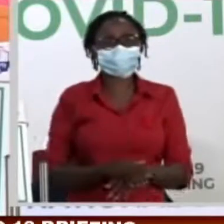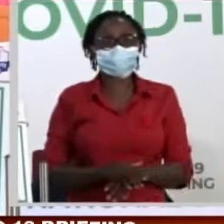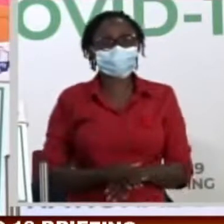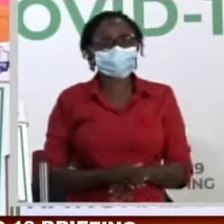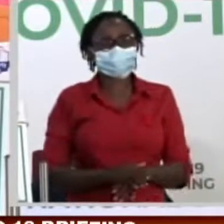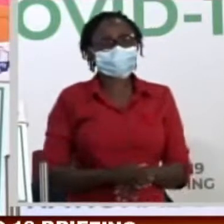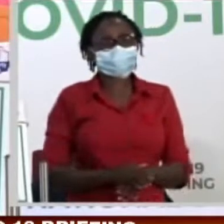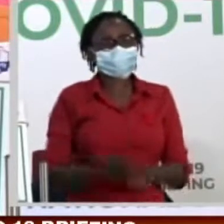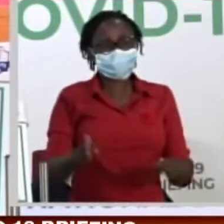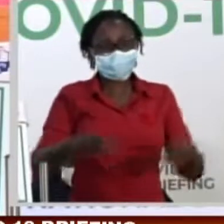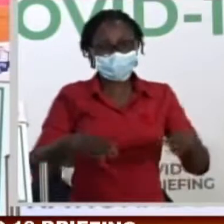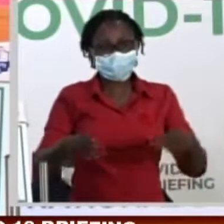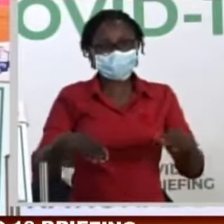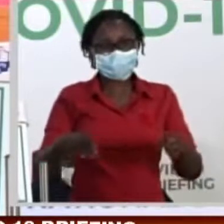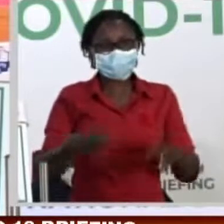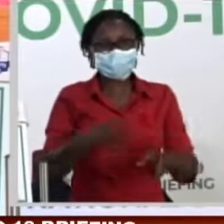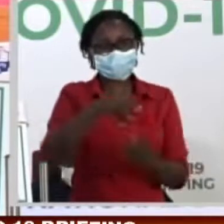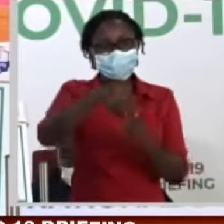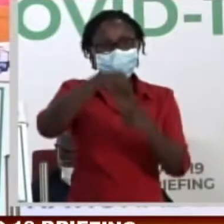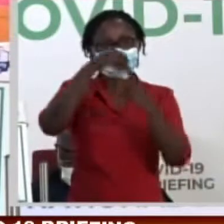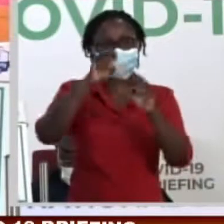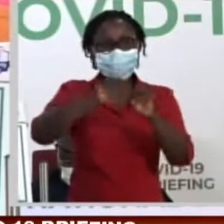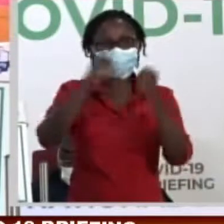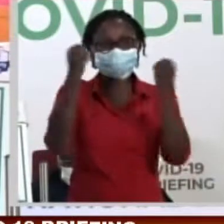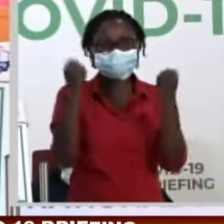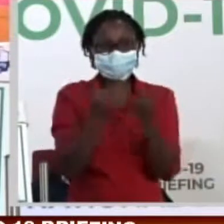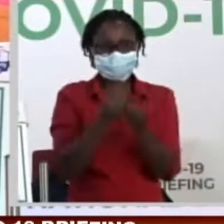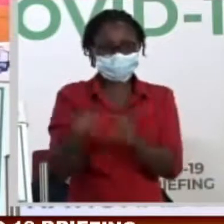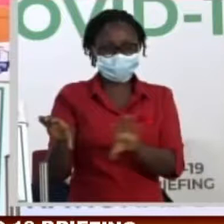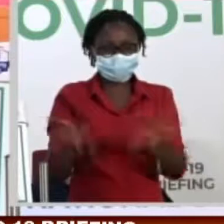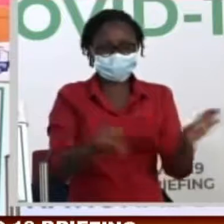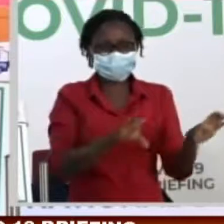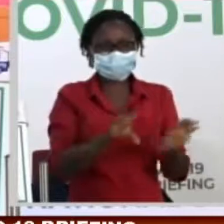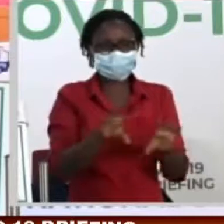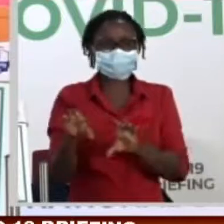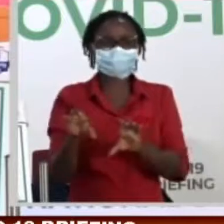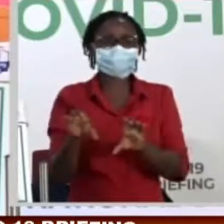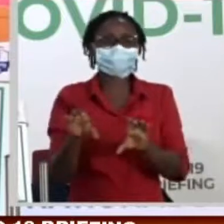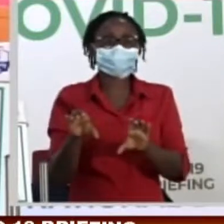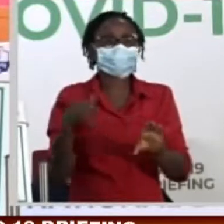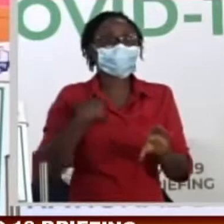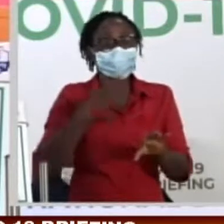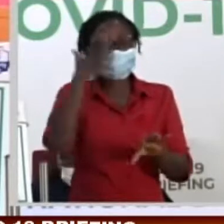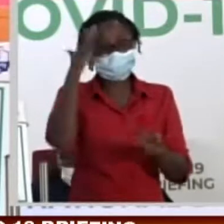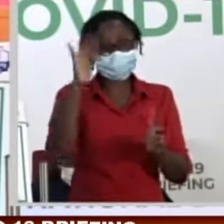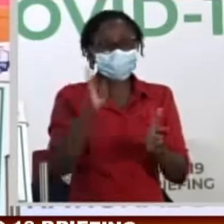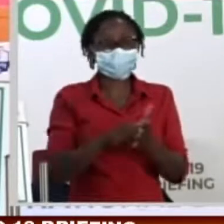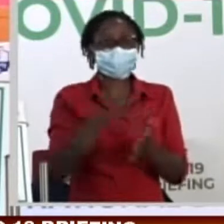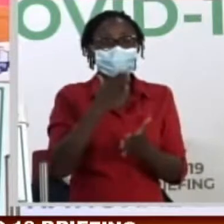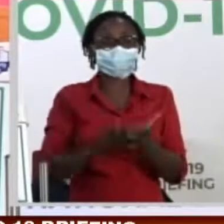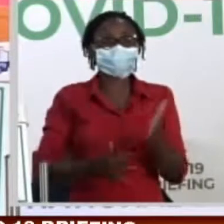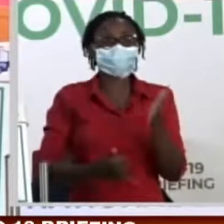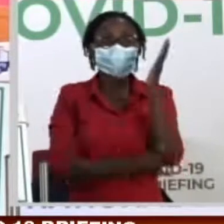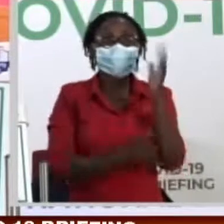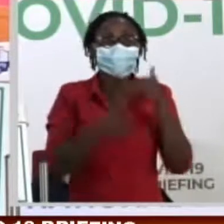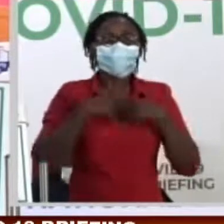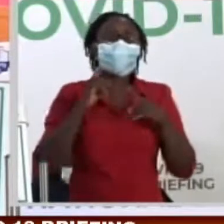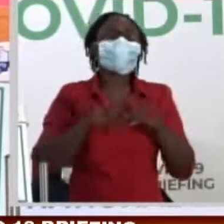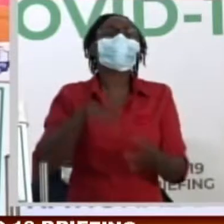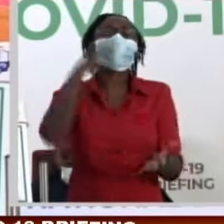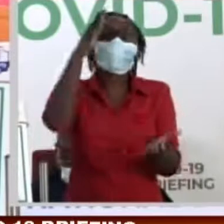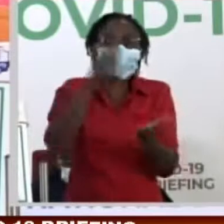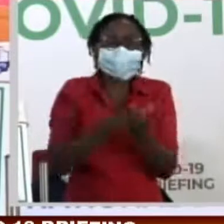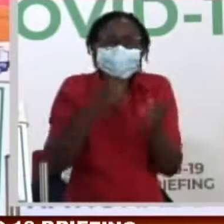commerce, and especially social activities. We know that some countries had to quickly restore